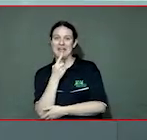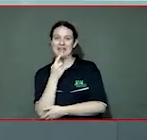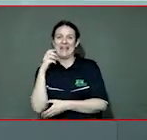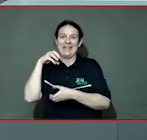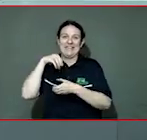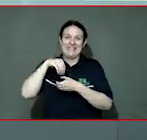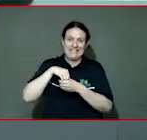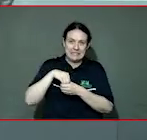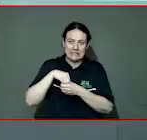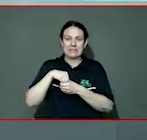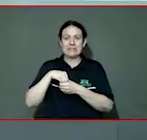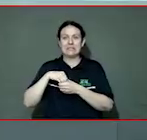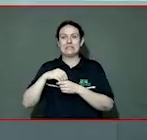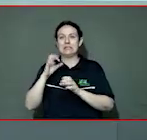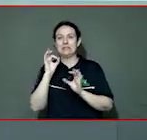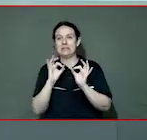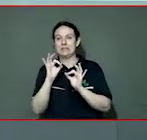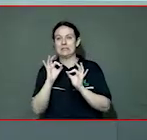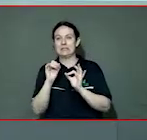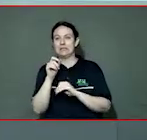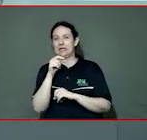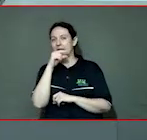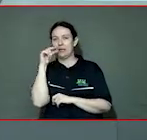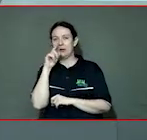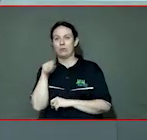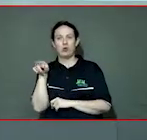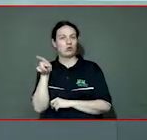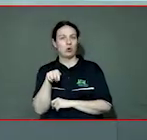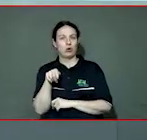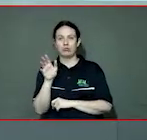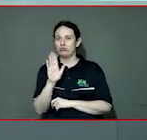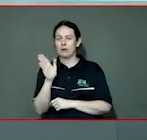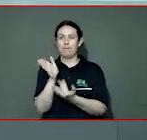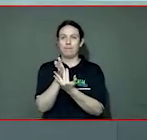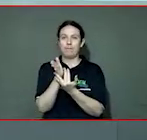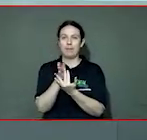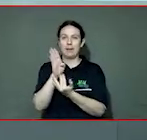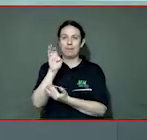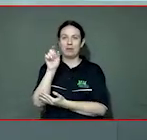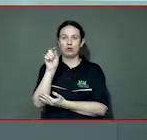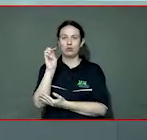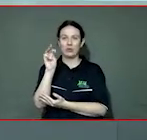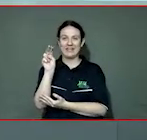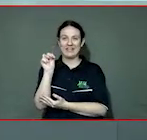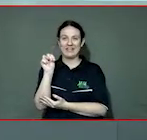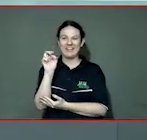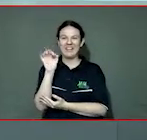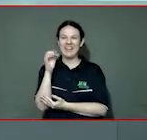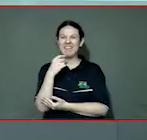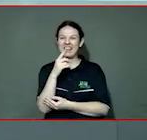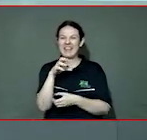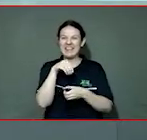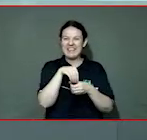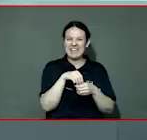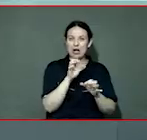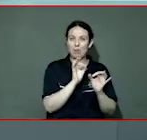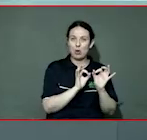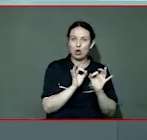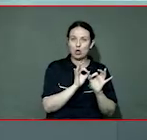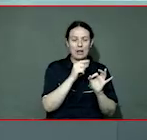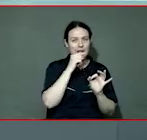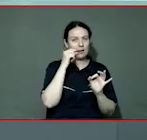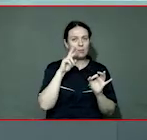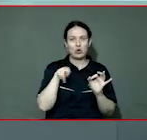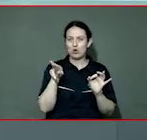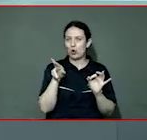through, between. That must be between, because if you say in the molecule, then it's covalent and